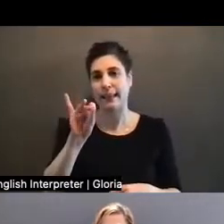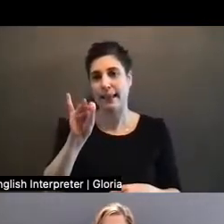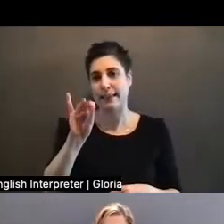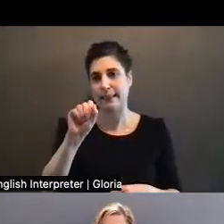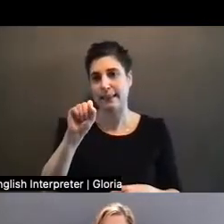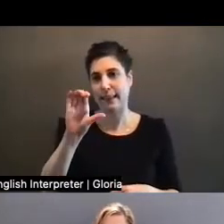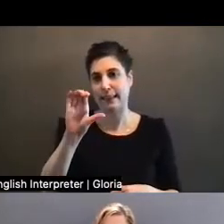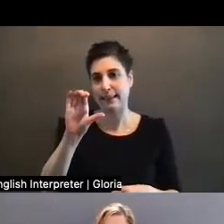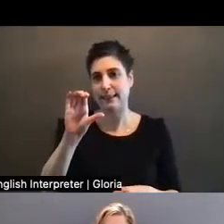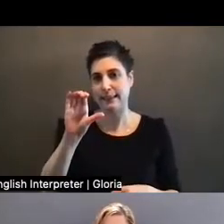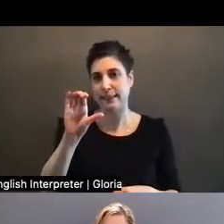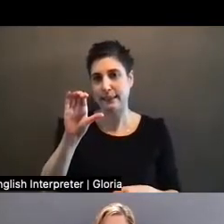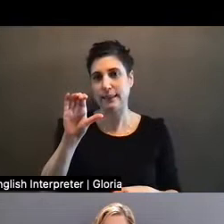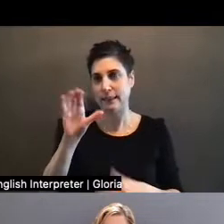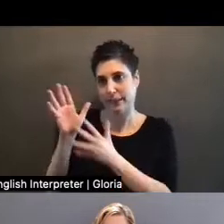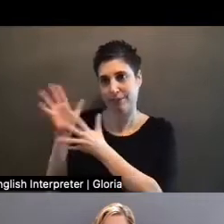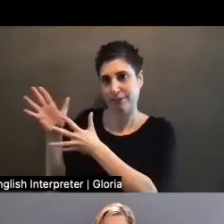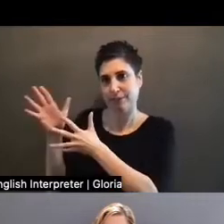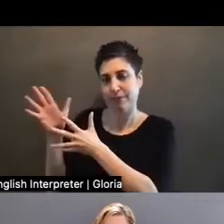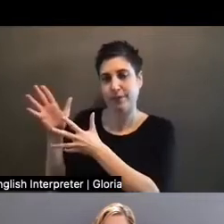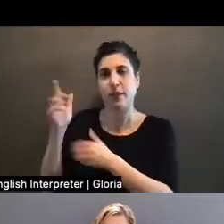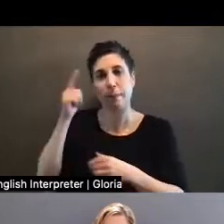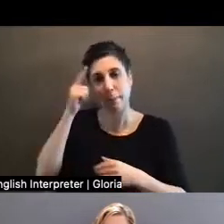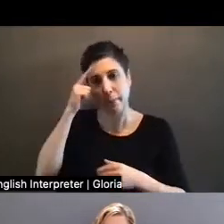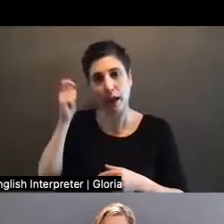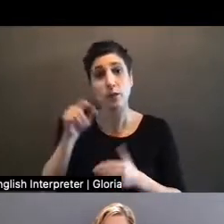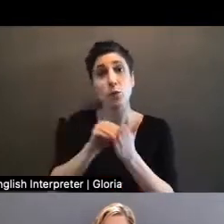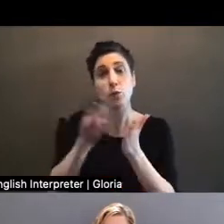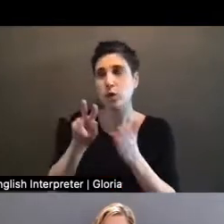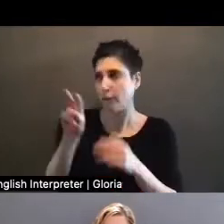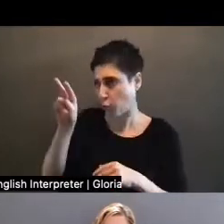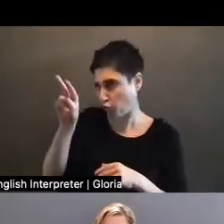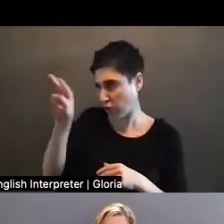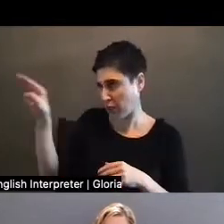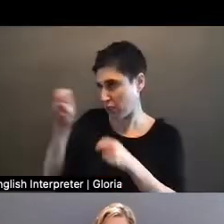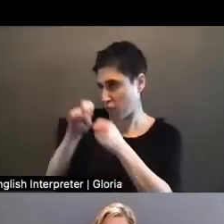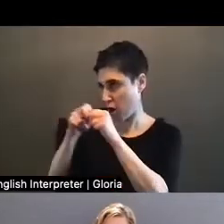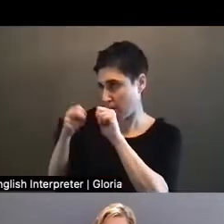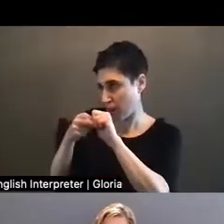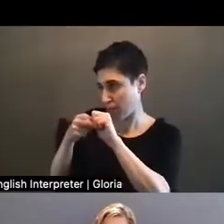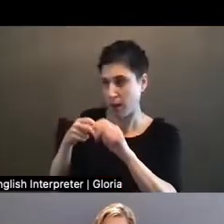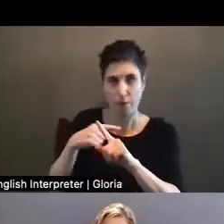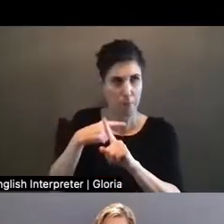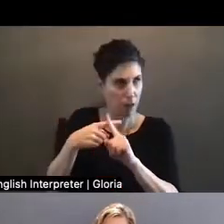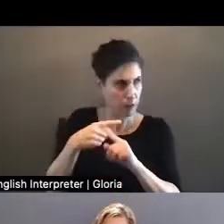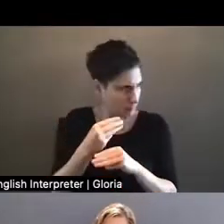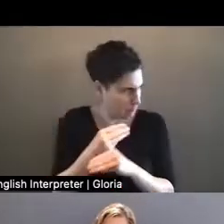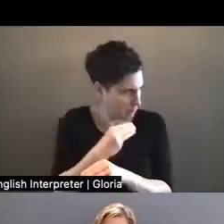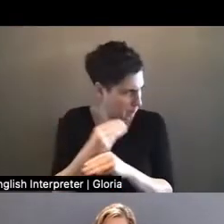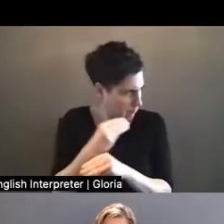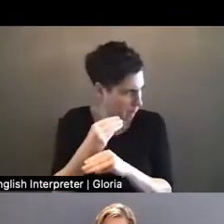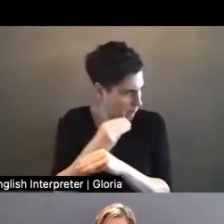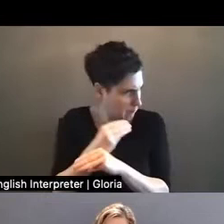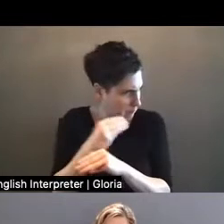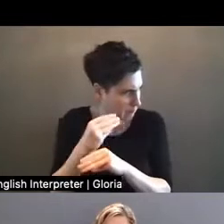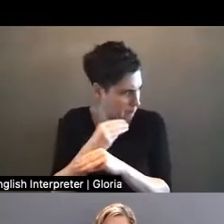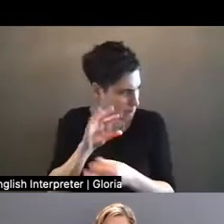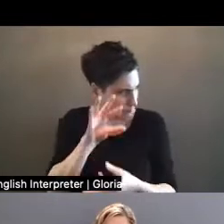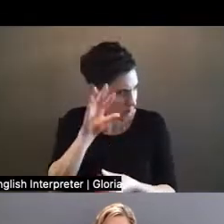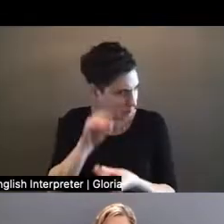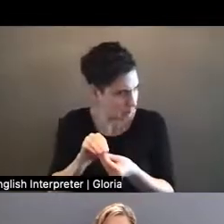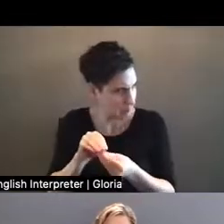the problem. They are going to be actually having to do math, like carrying over and